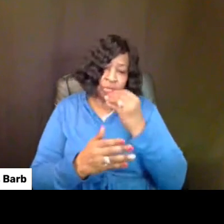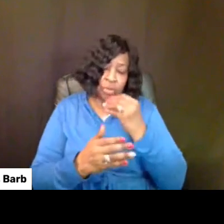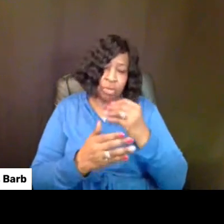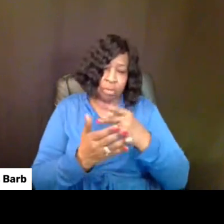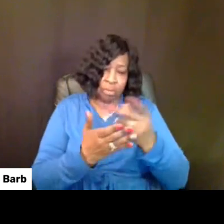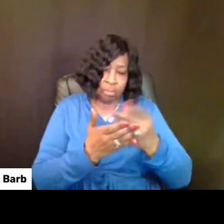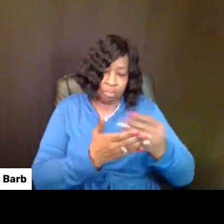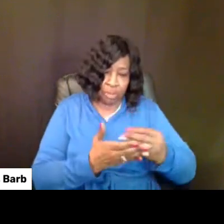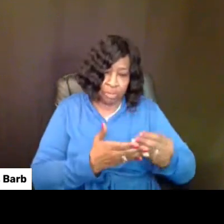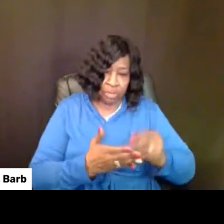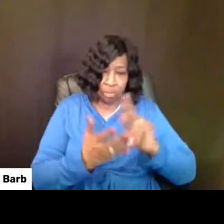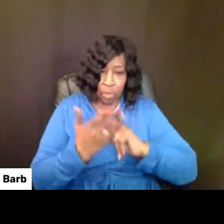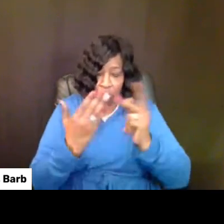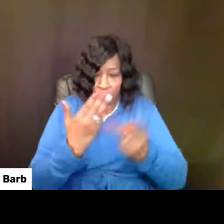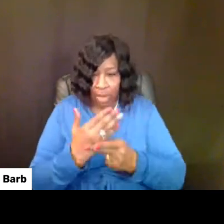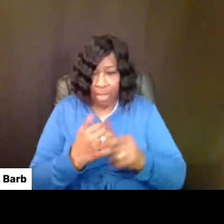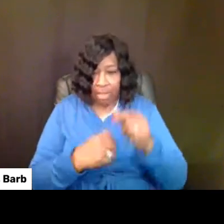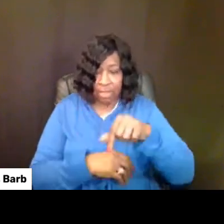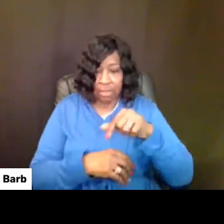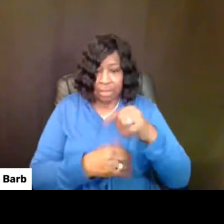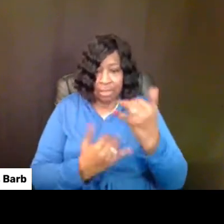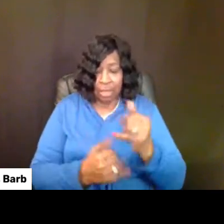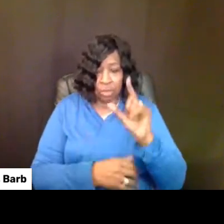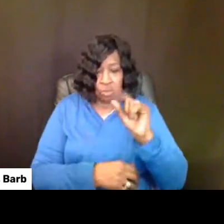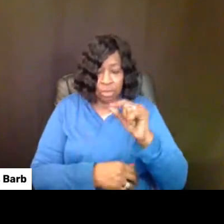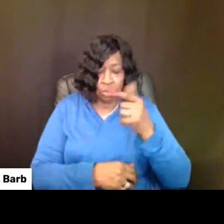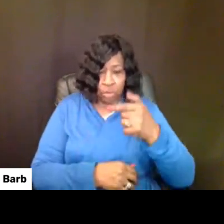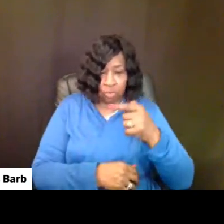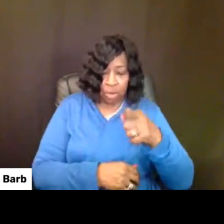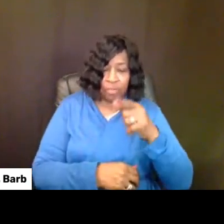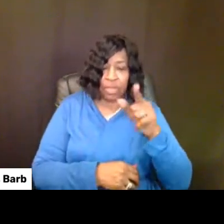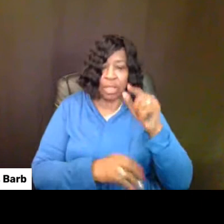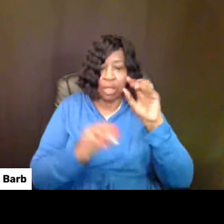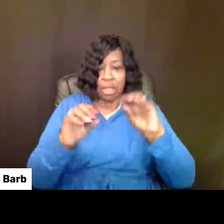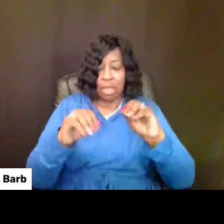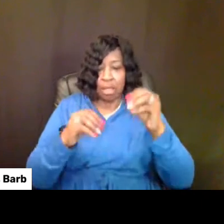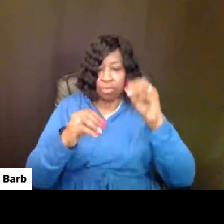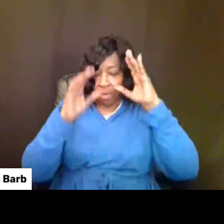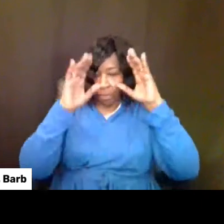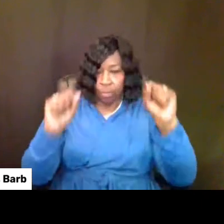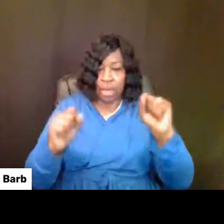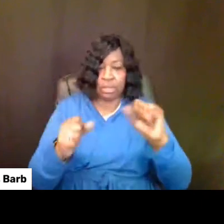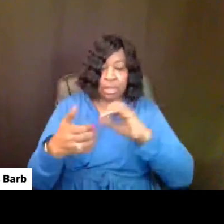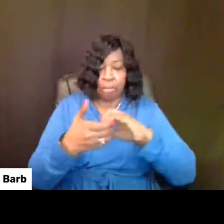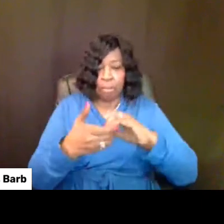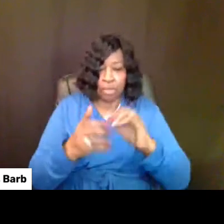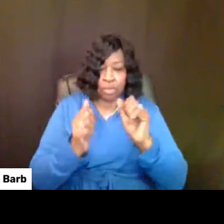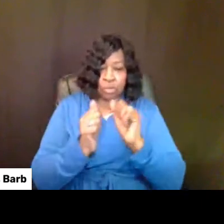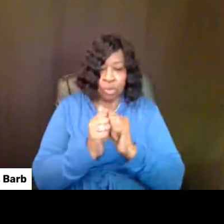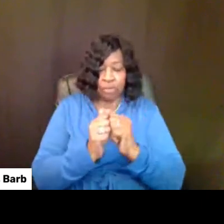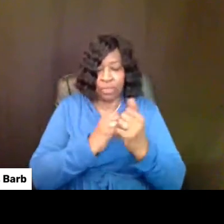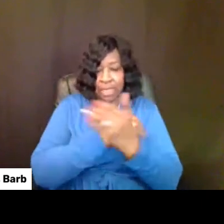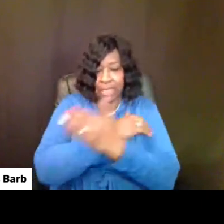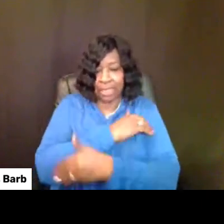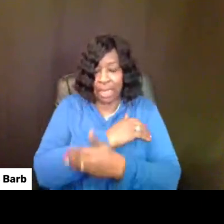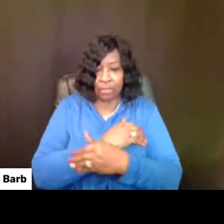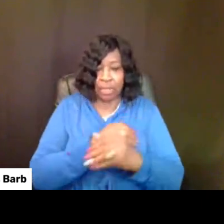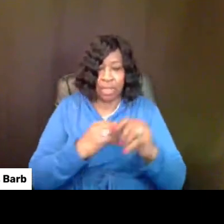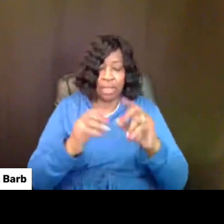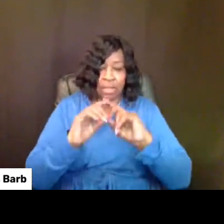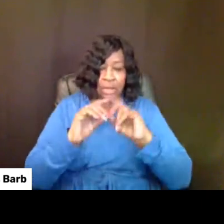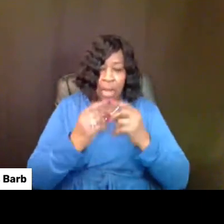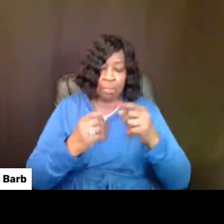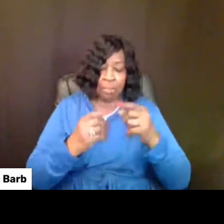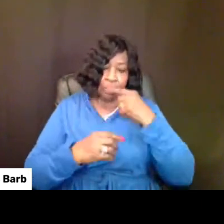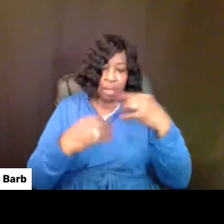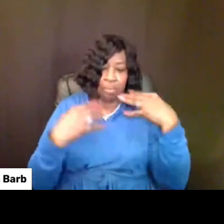say in 2021, the President's Office partnered with the Cook County Department of Public Health and the Chicago Food Policy Action Council to